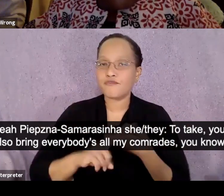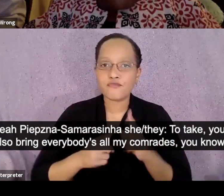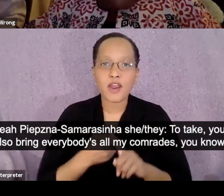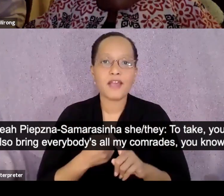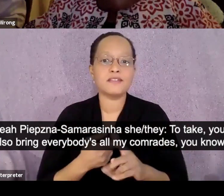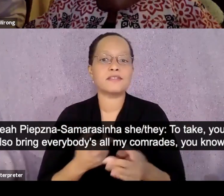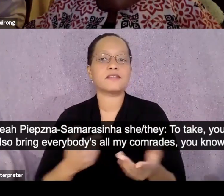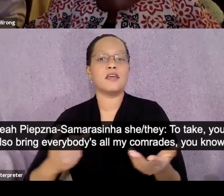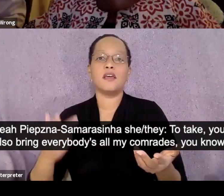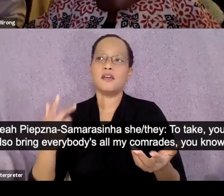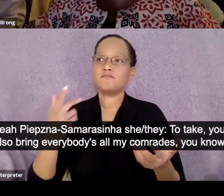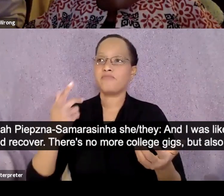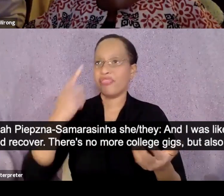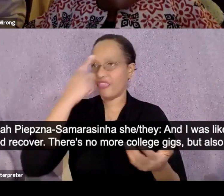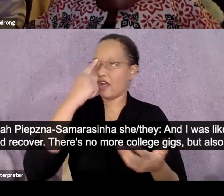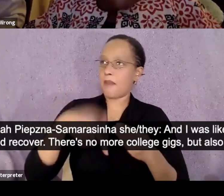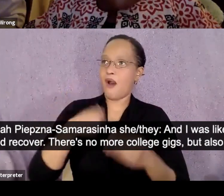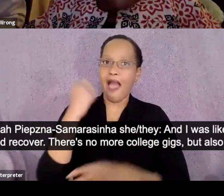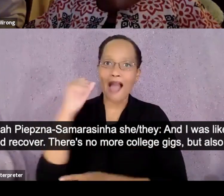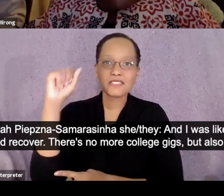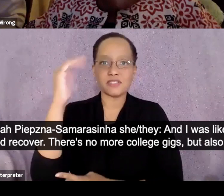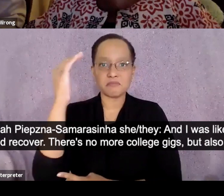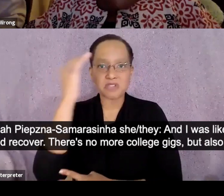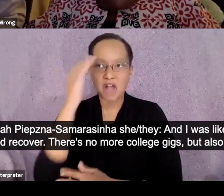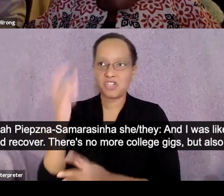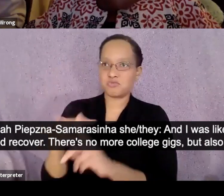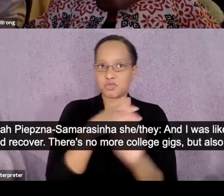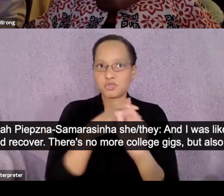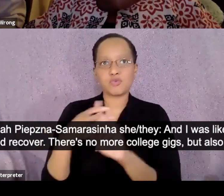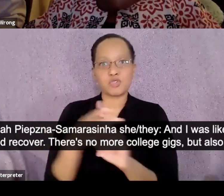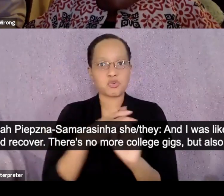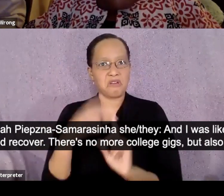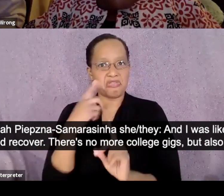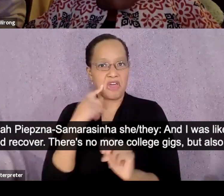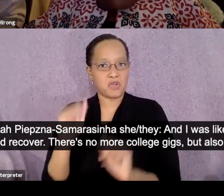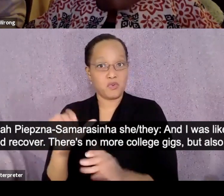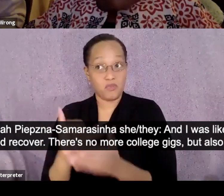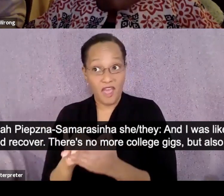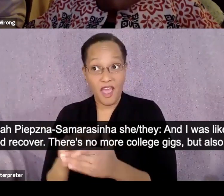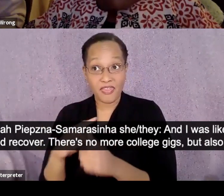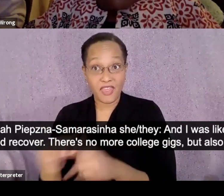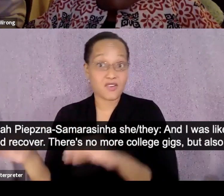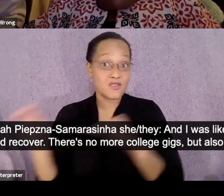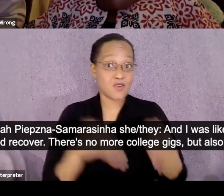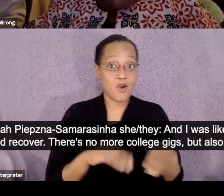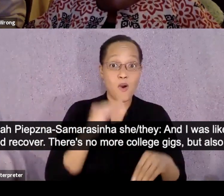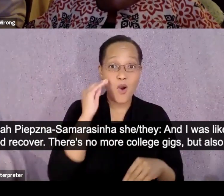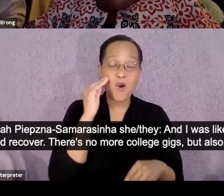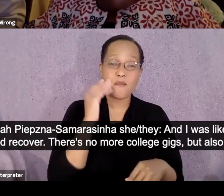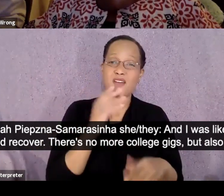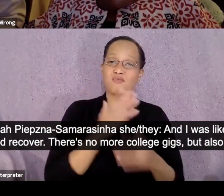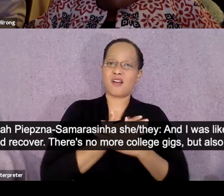thinking, activism, knowledge there. And I was like, I feel good about that, and then I can be home and recover. There's no more college gigs, but also I don't